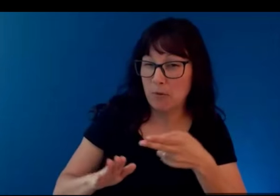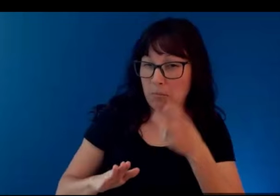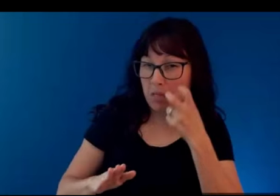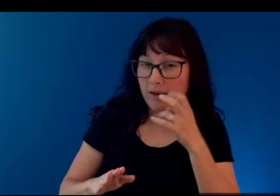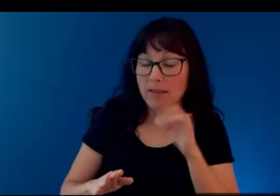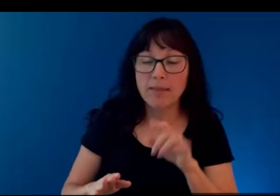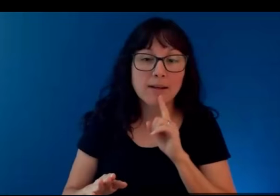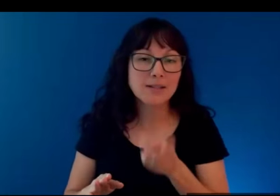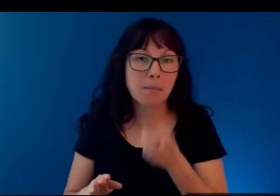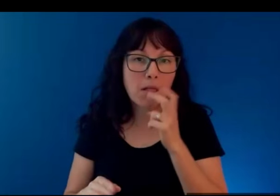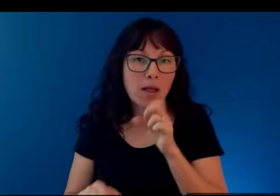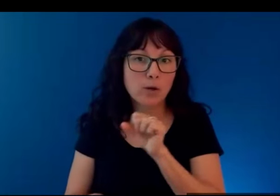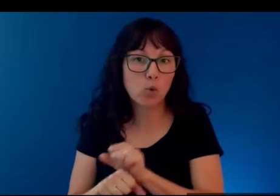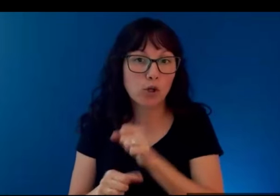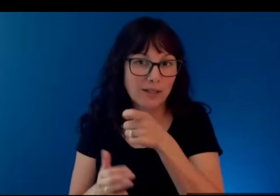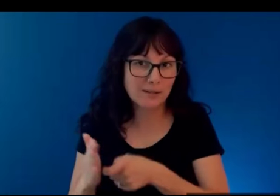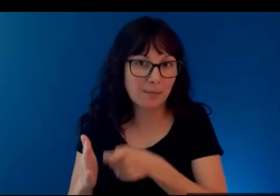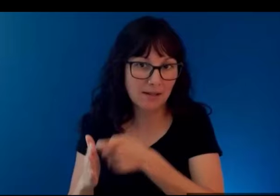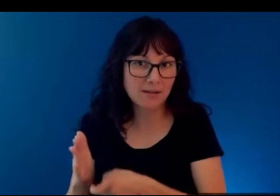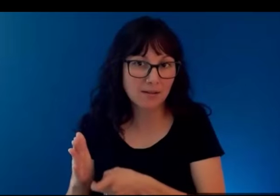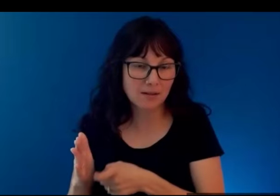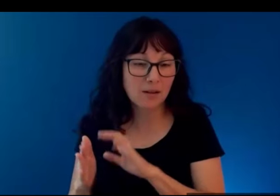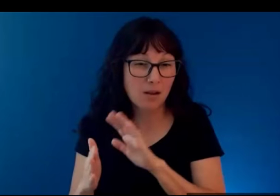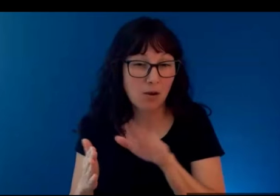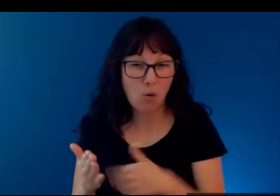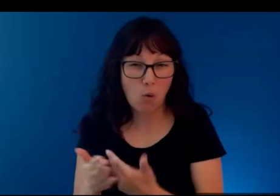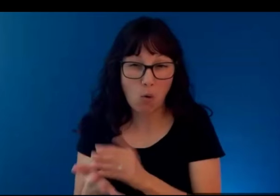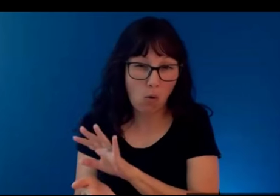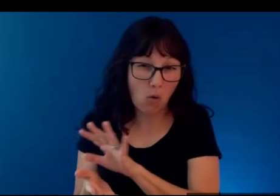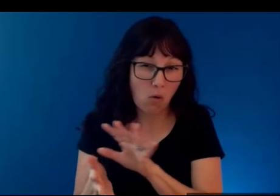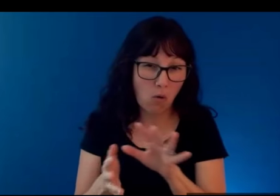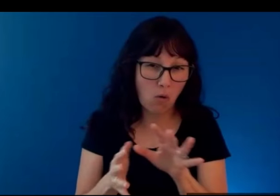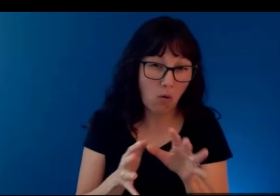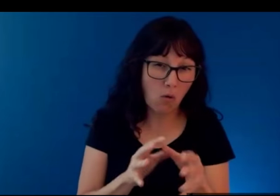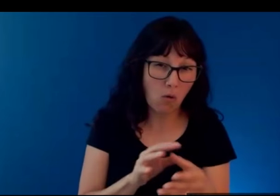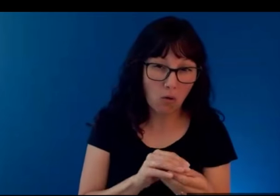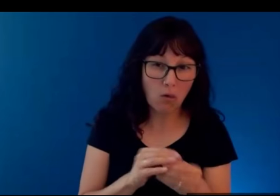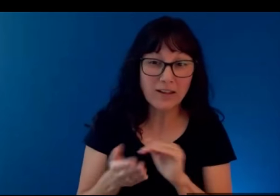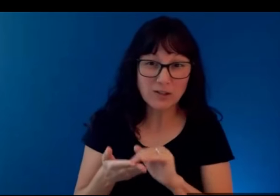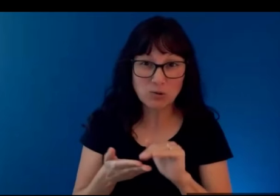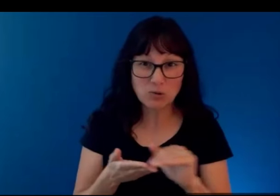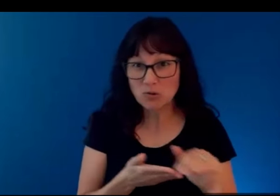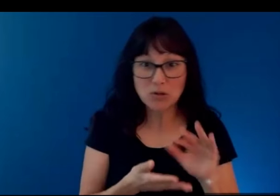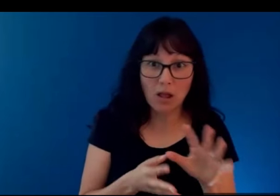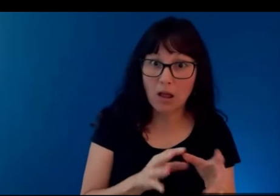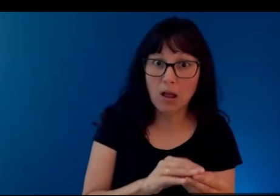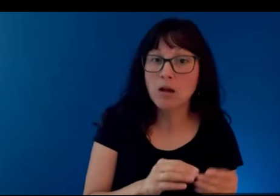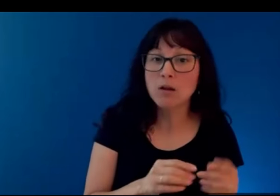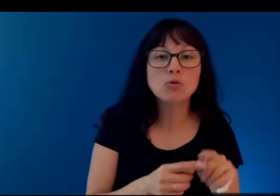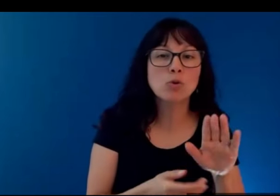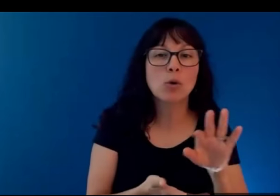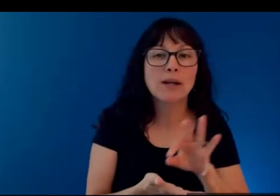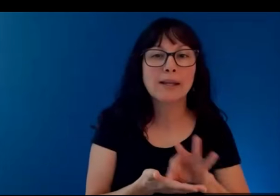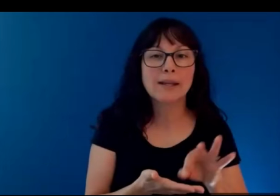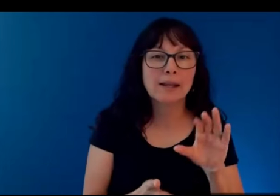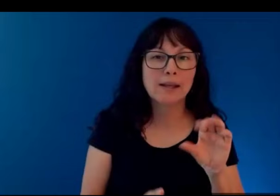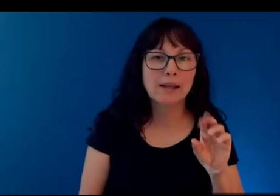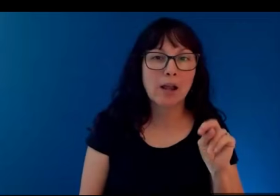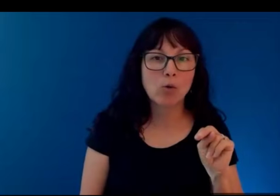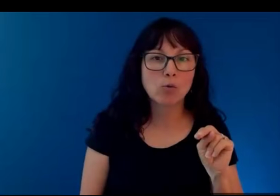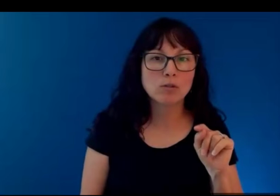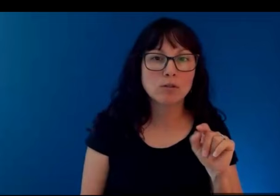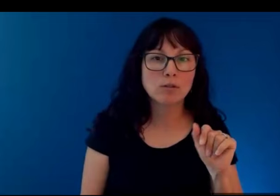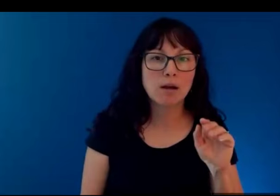is the blind work expense. All those exclusions will get you to your countable earned